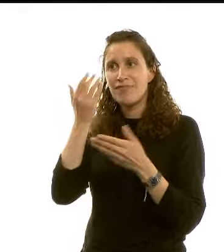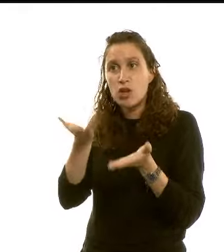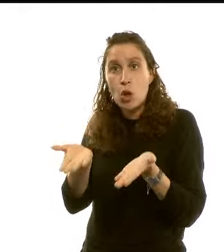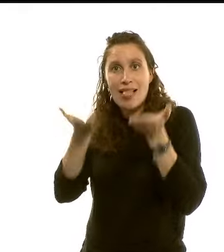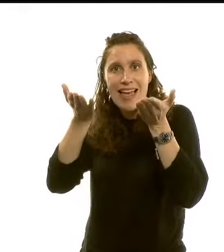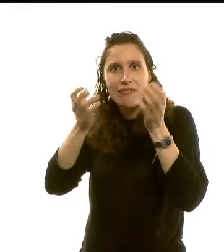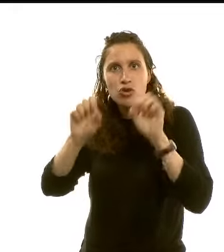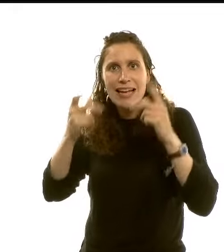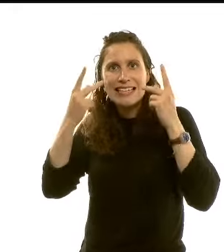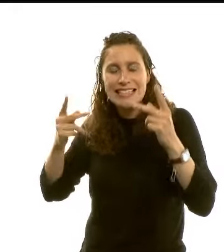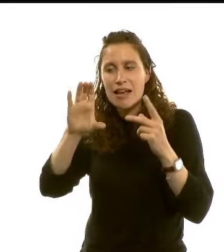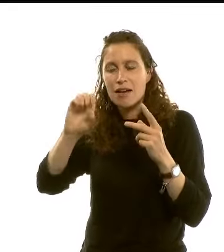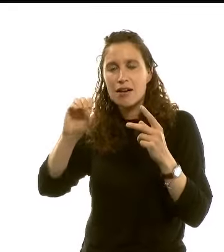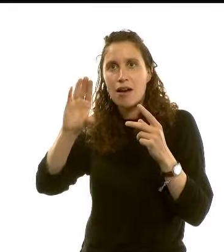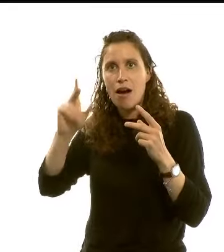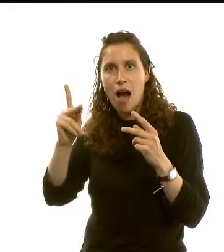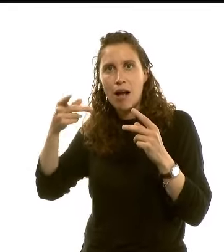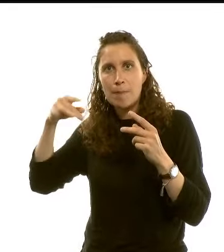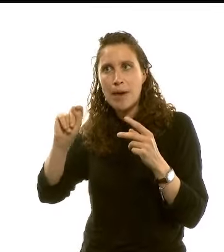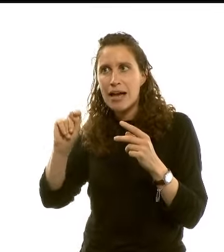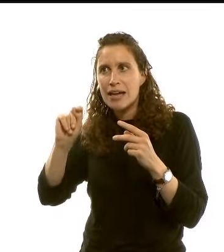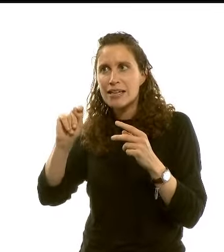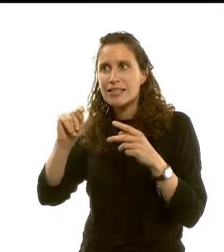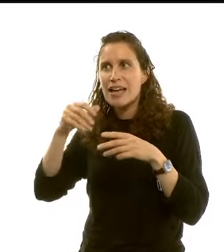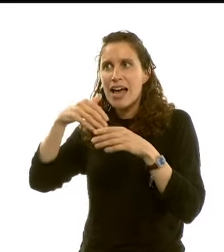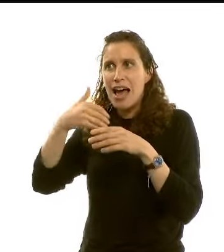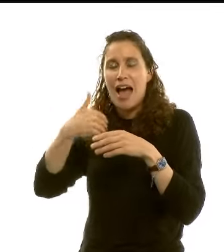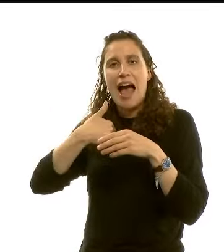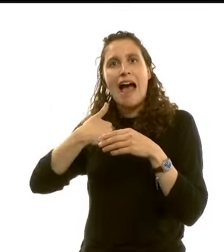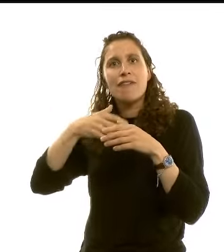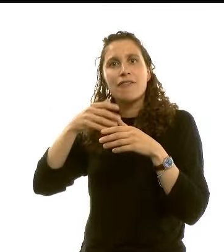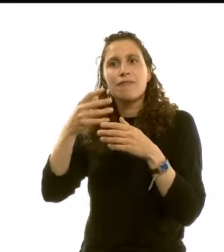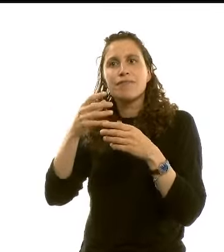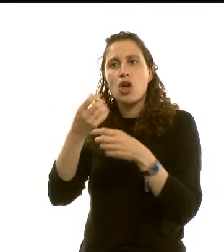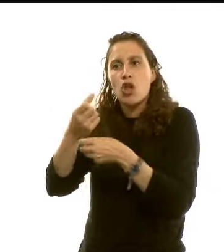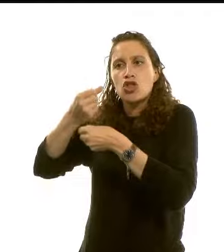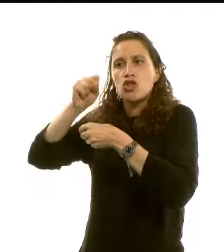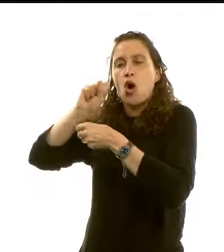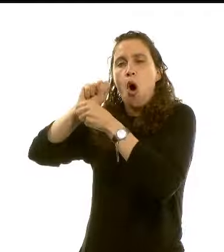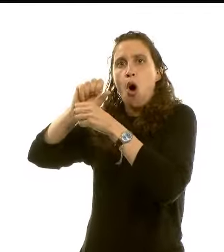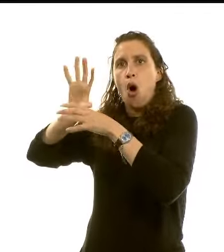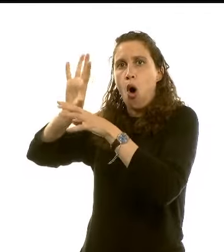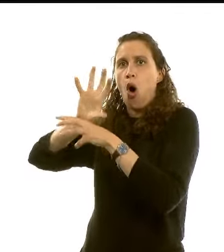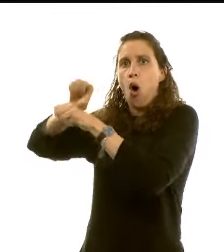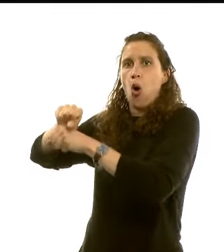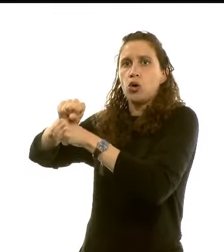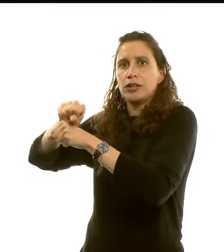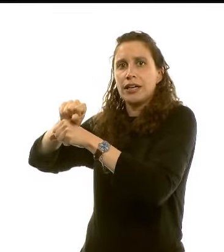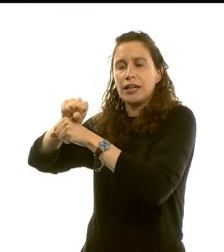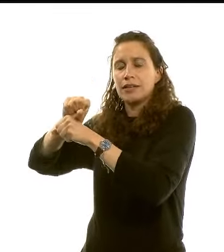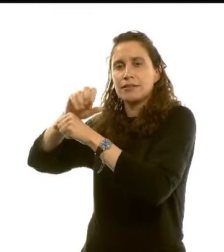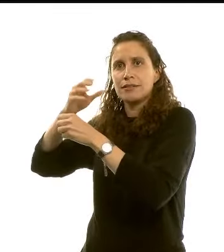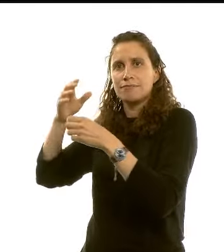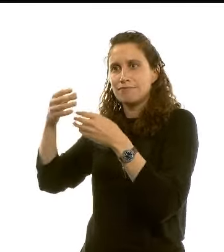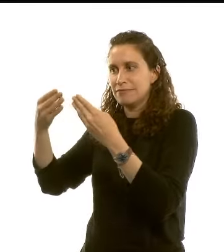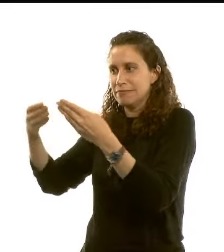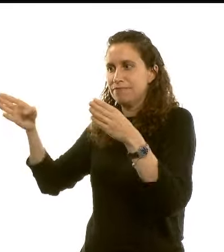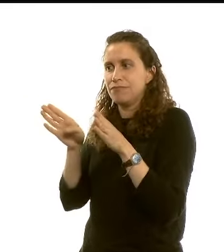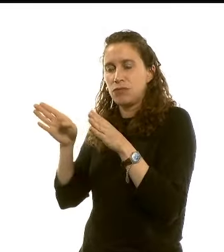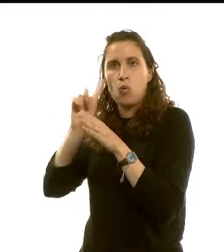see there's the cockpit, and then we've got the chamber, the holding cell where Cad Bane actually holds our hero character, Omega.